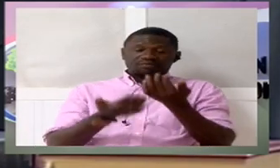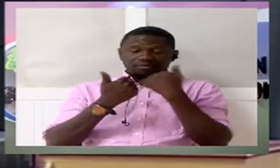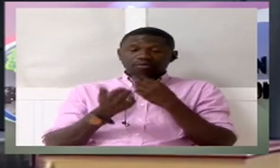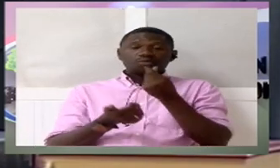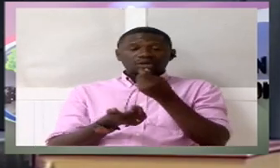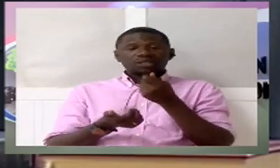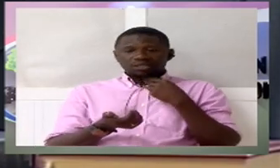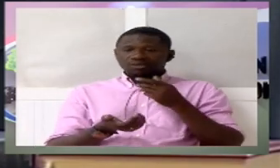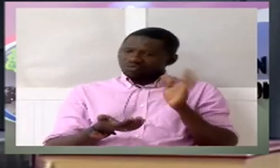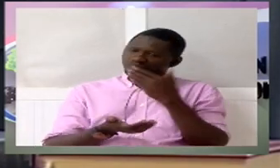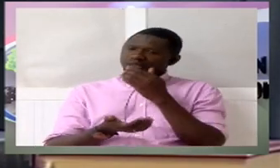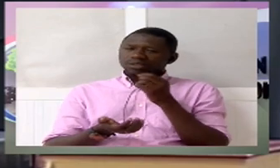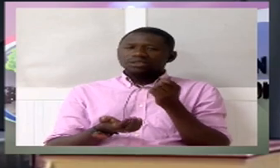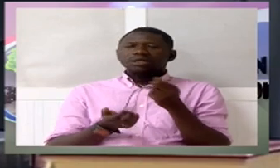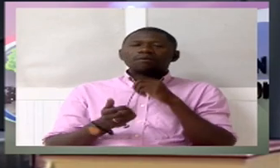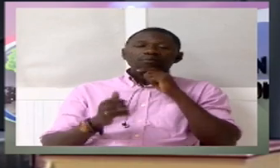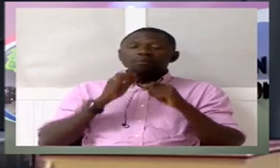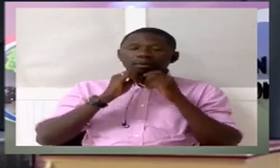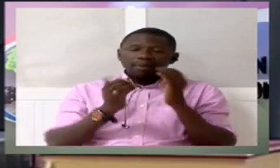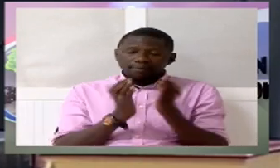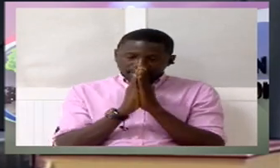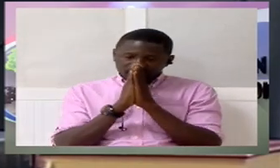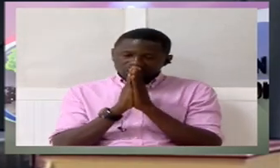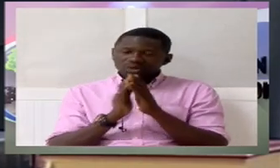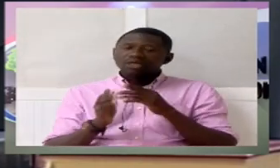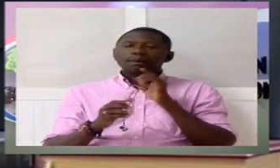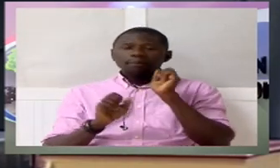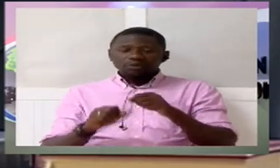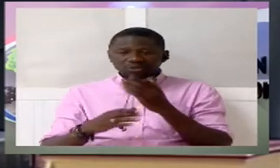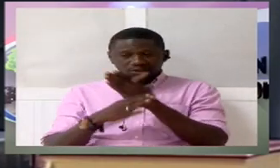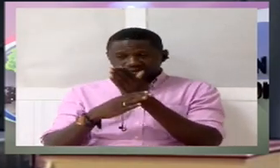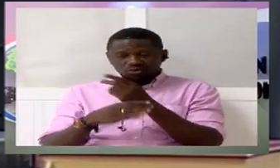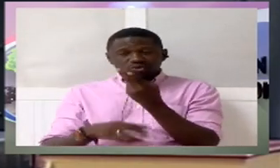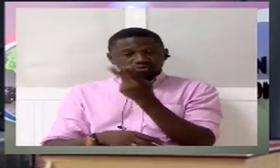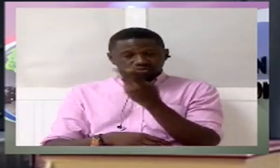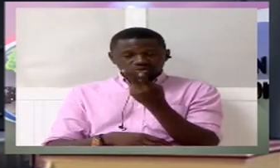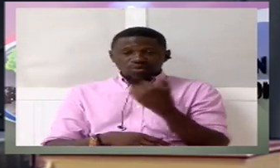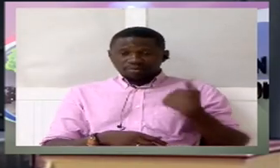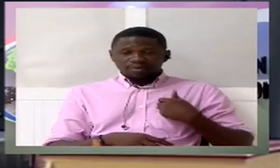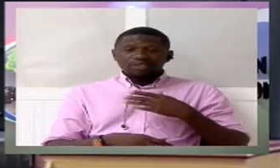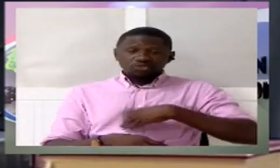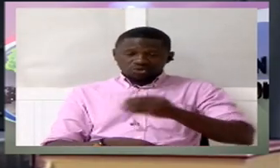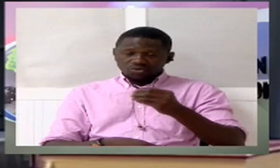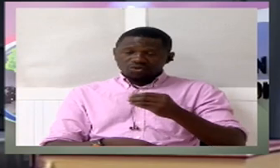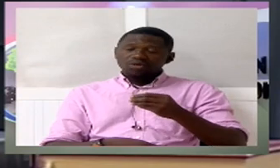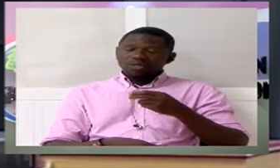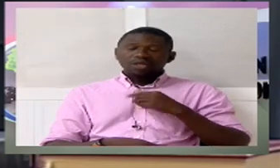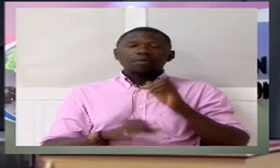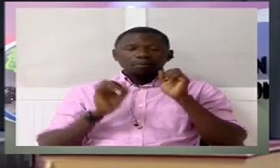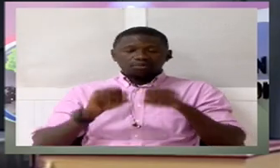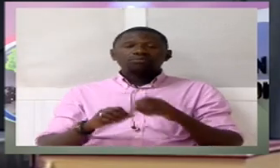me money and tell me, go and seek for prayer so that these two sons of mine, their God will bring peace between